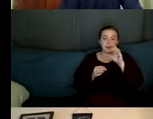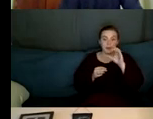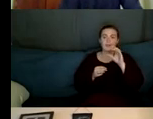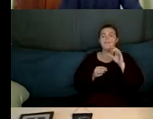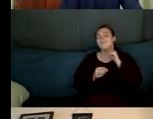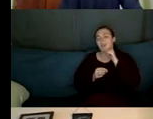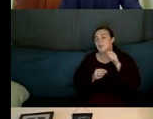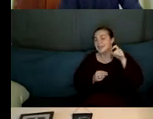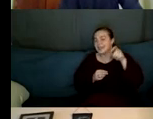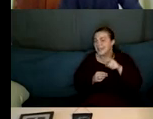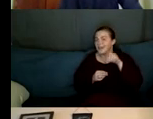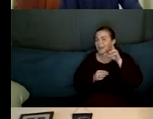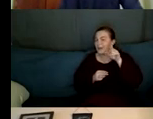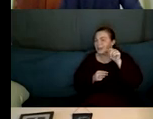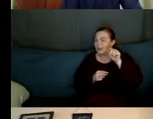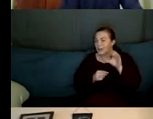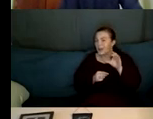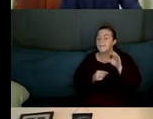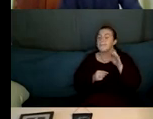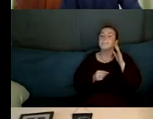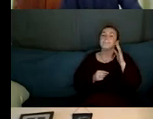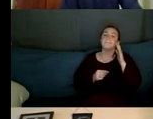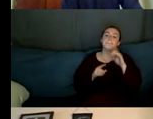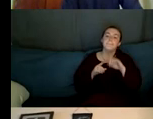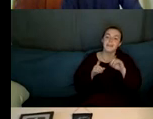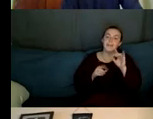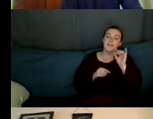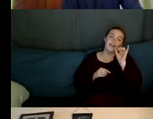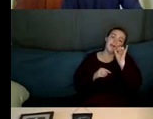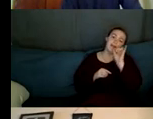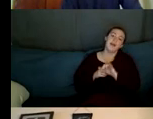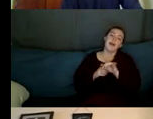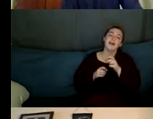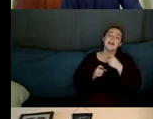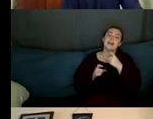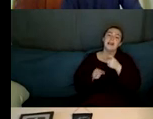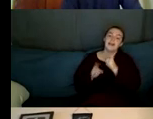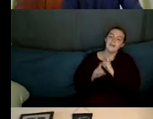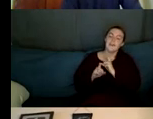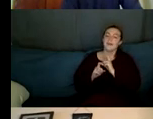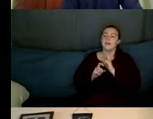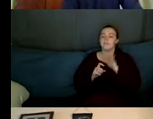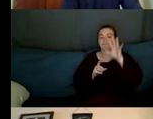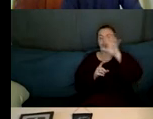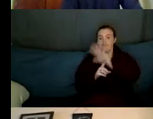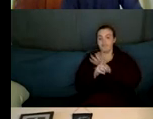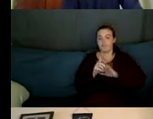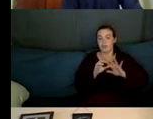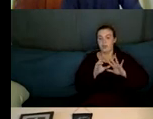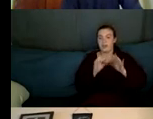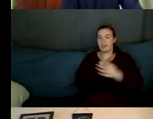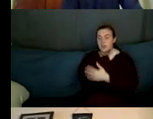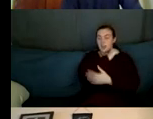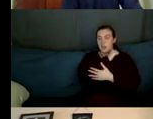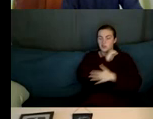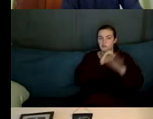did that because that again gives me that continent view, because I have a time in North America as my event time, a